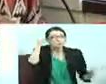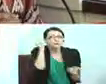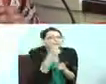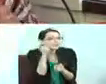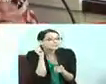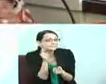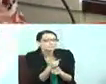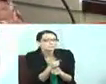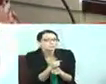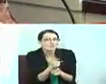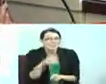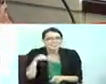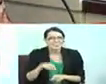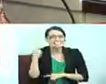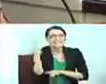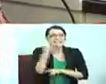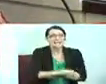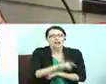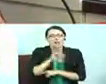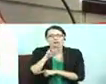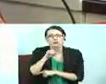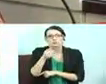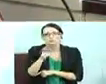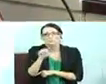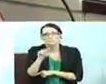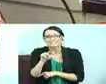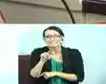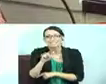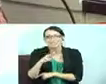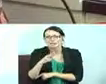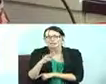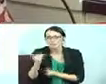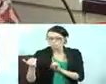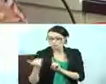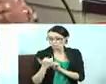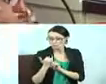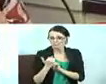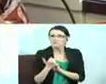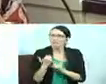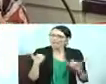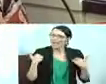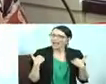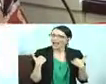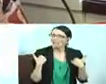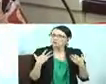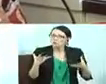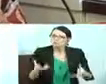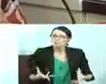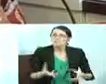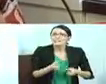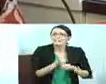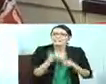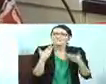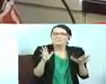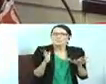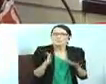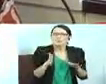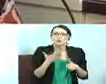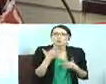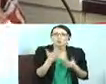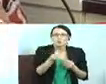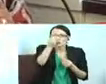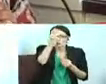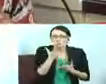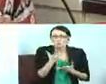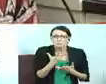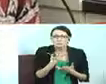sisters, Juneteenth reminds us that we have received the good news of great joy,